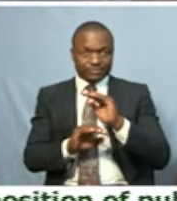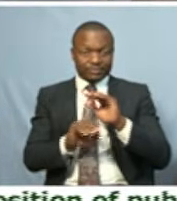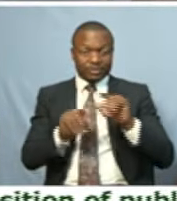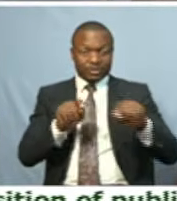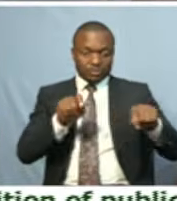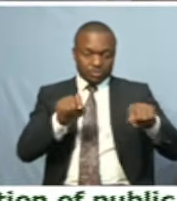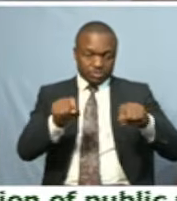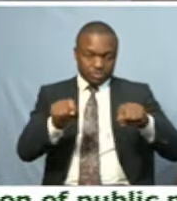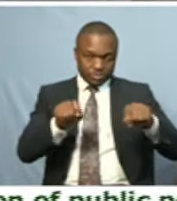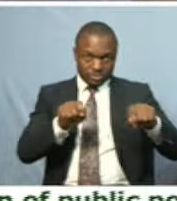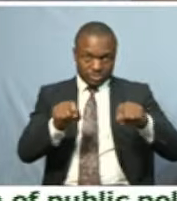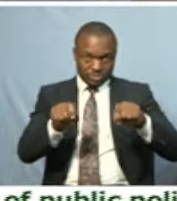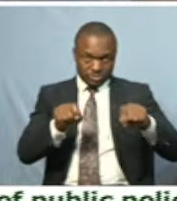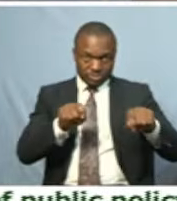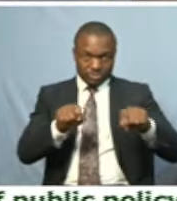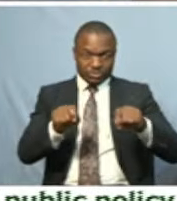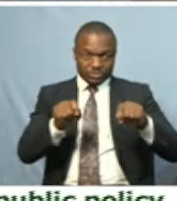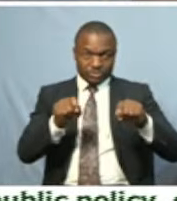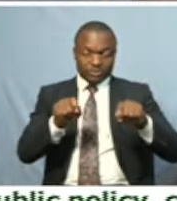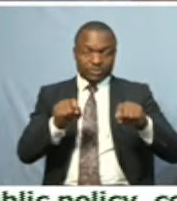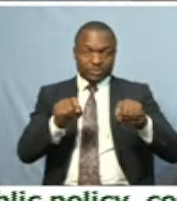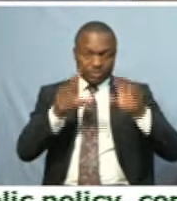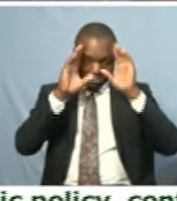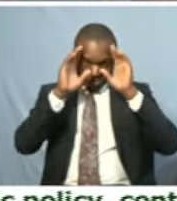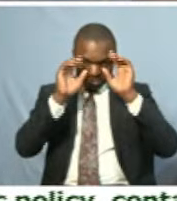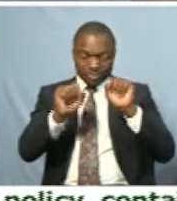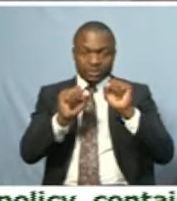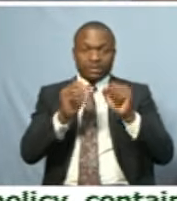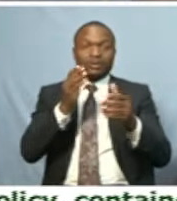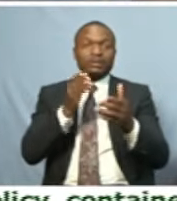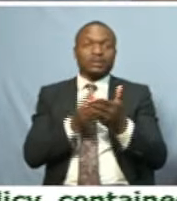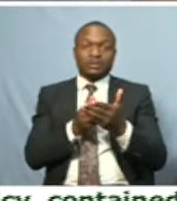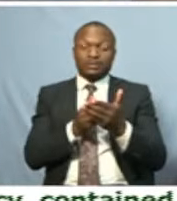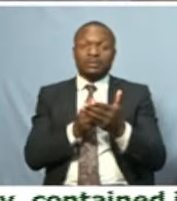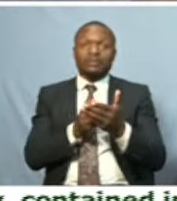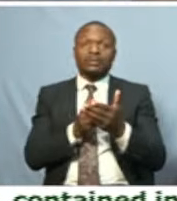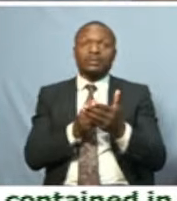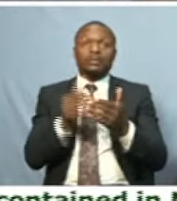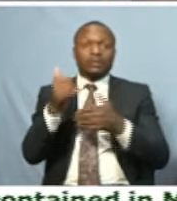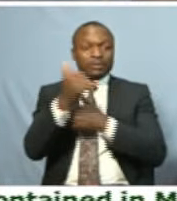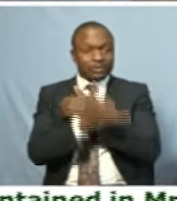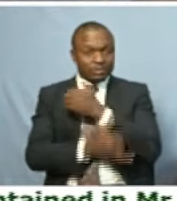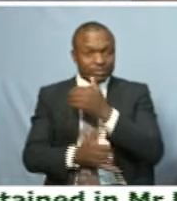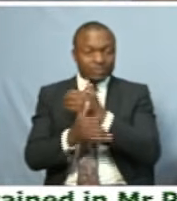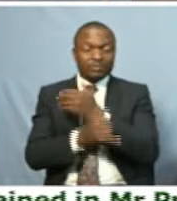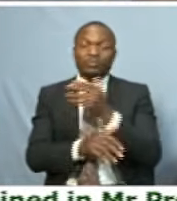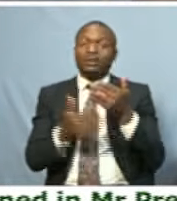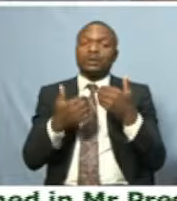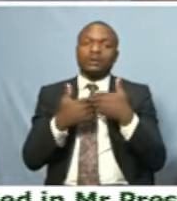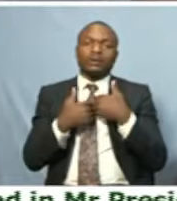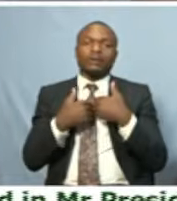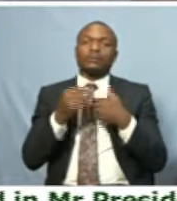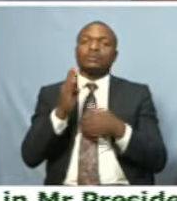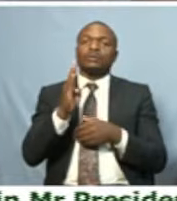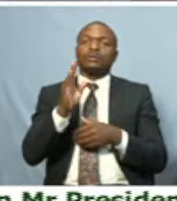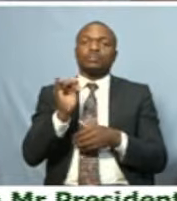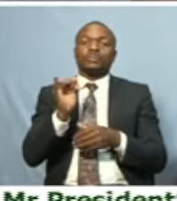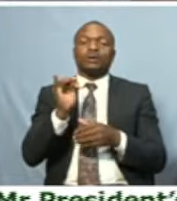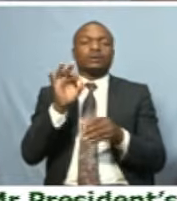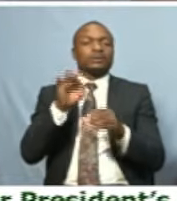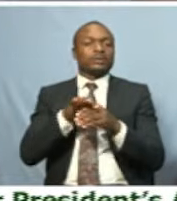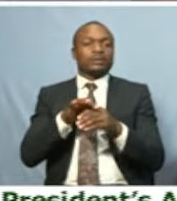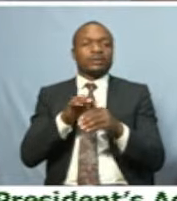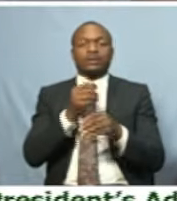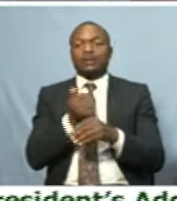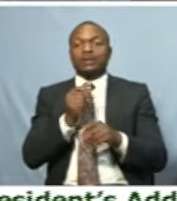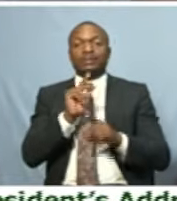tutelage, under his leadership, this country has undergone by-elections where even the country did not know that there were elections